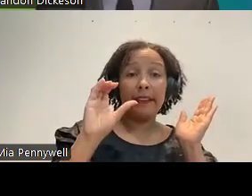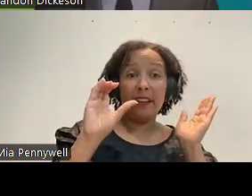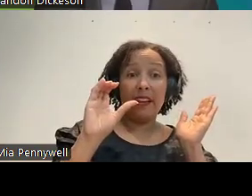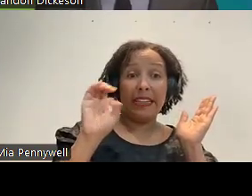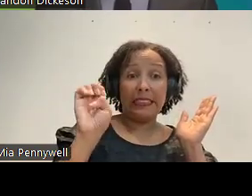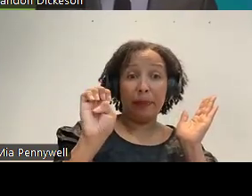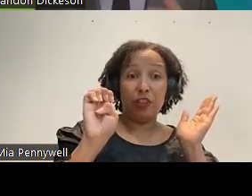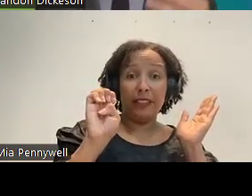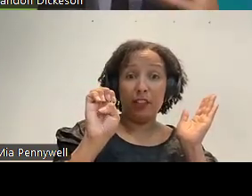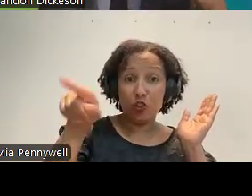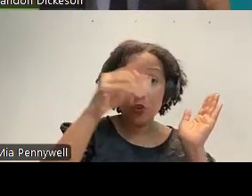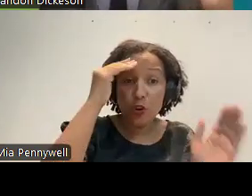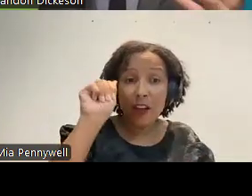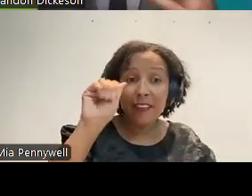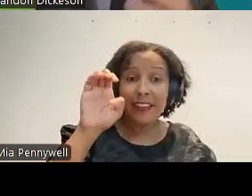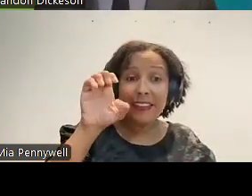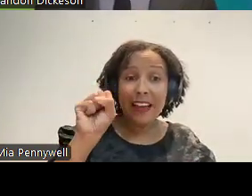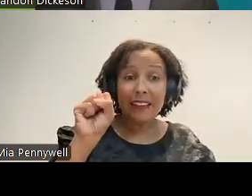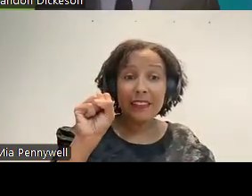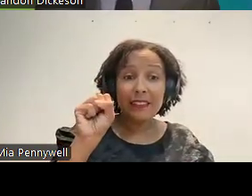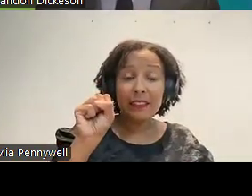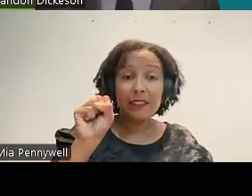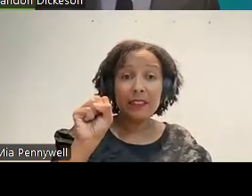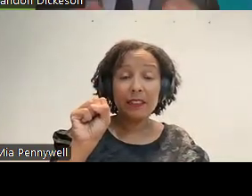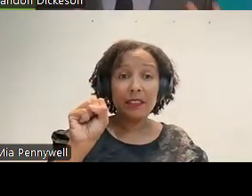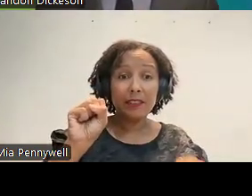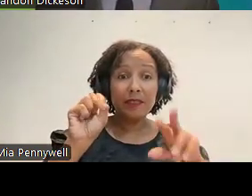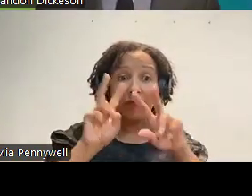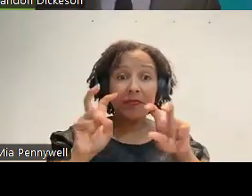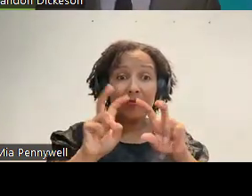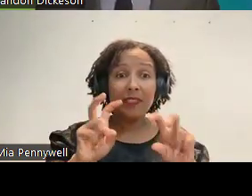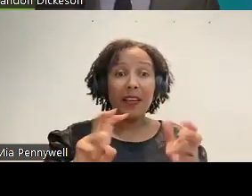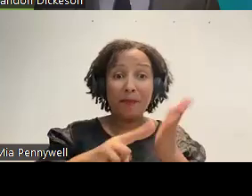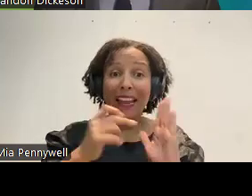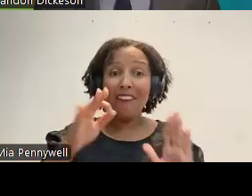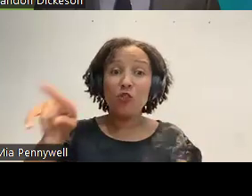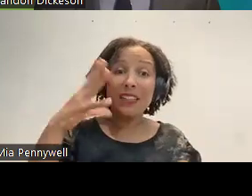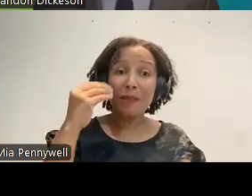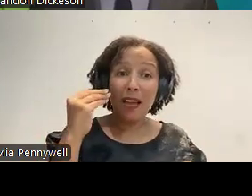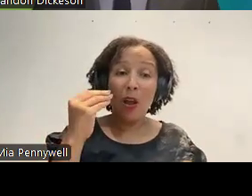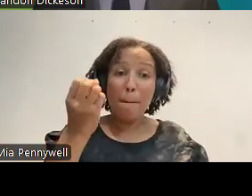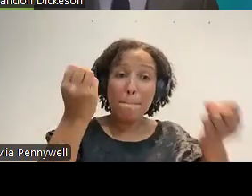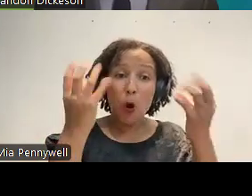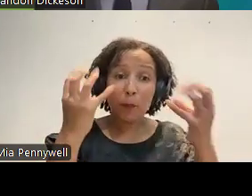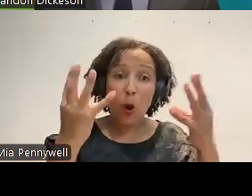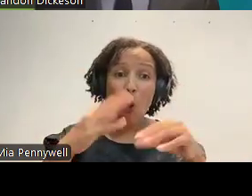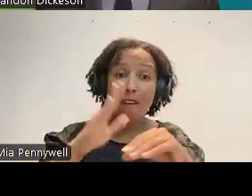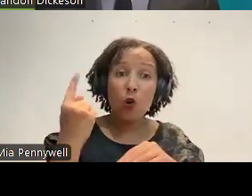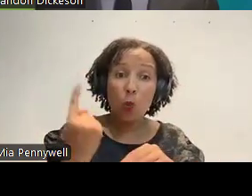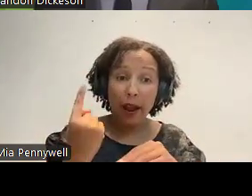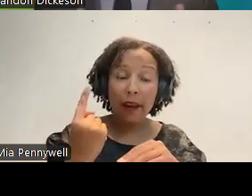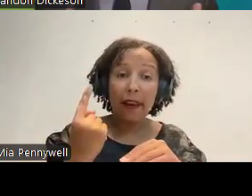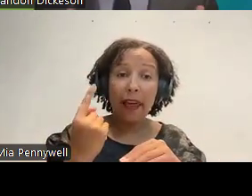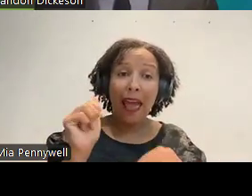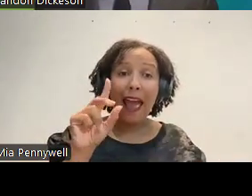anything else that demonstrates that when somebody has experienced multiple adverse experiences, especially during childhood, they are